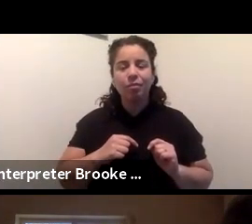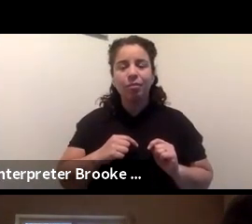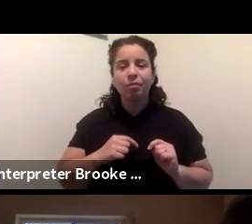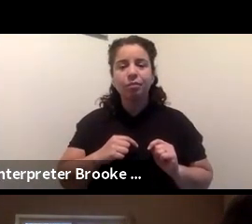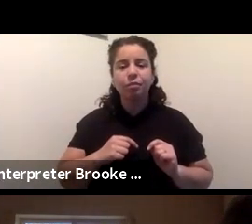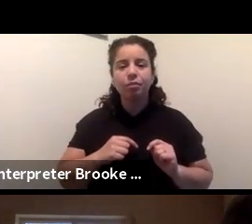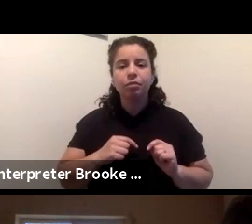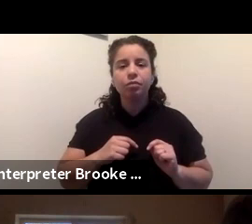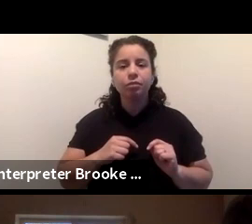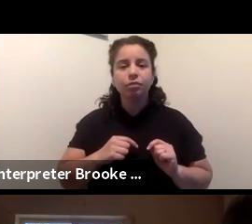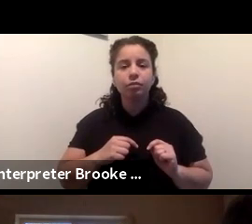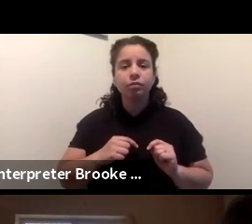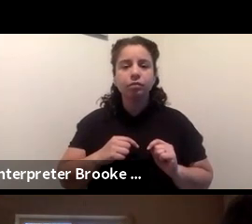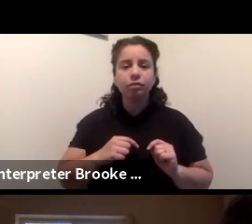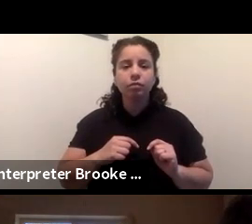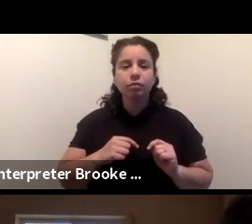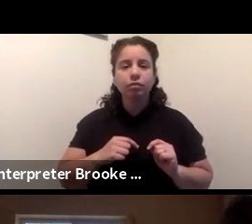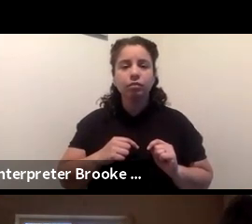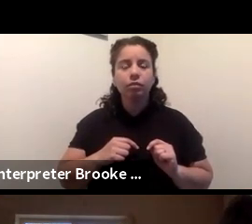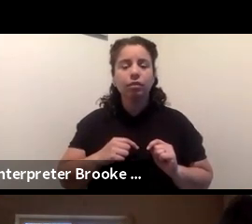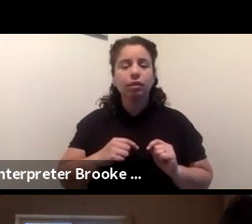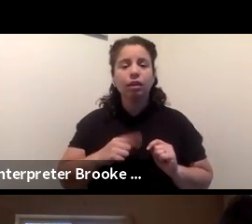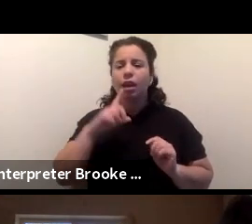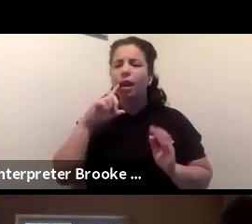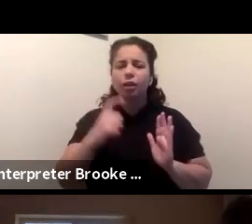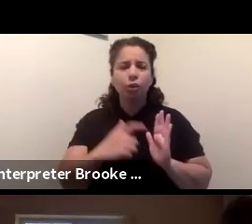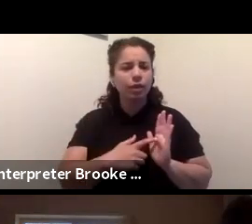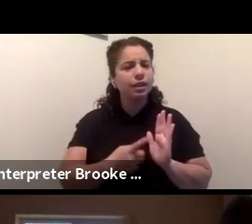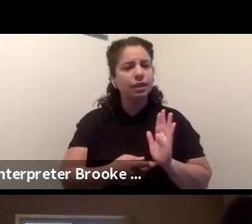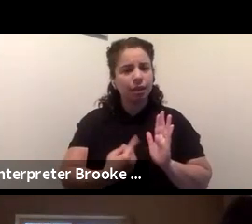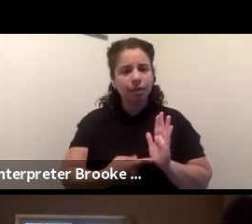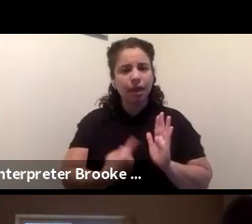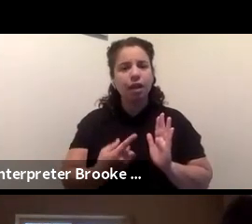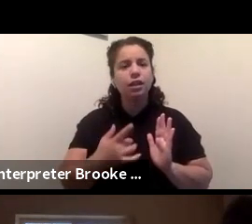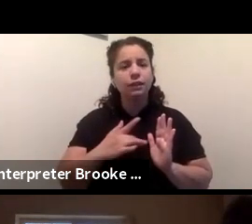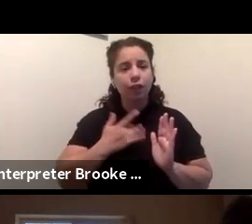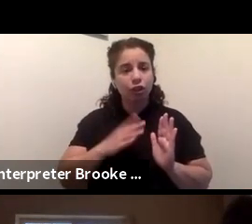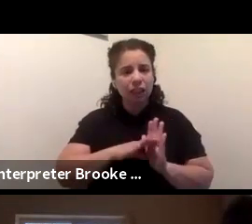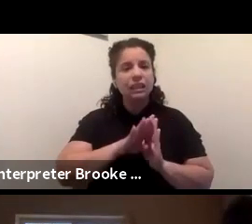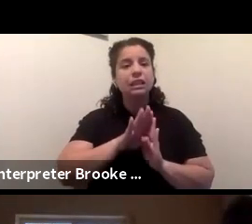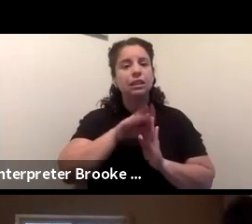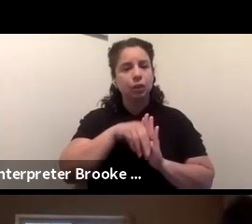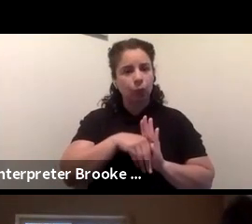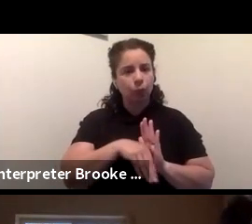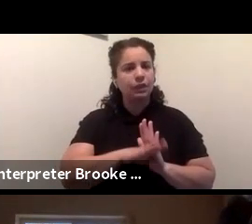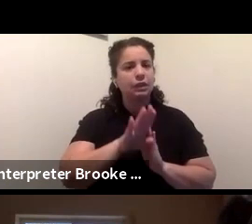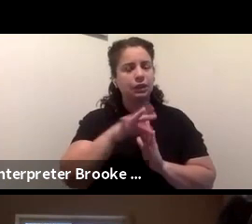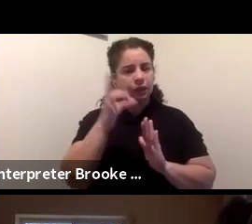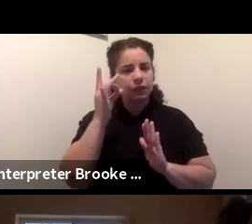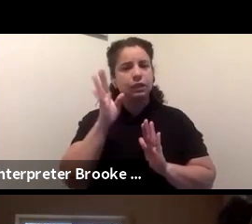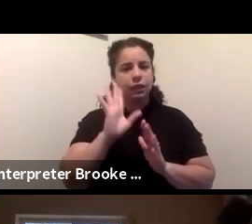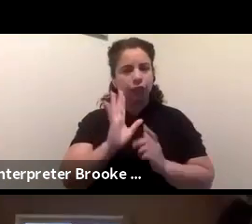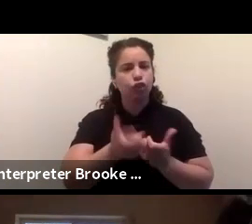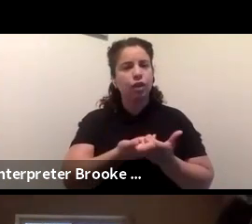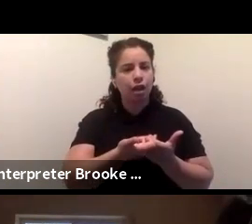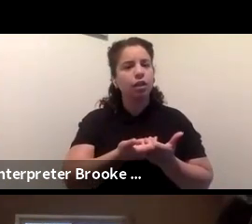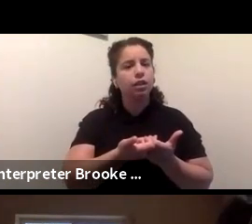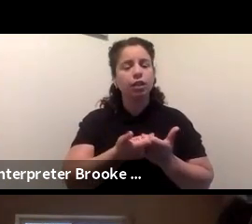There've just been sort of waves of difficulty and ease, you know, feeling a lot of